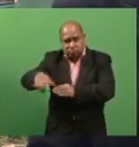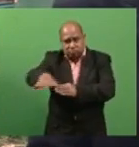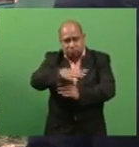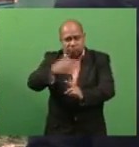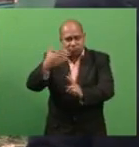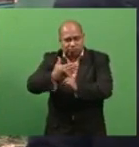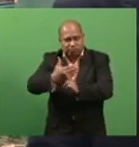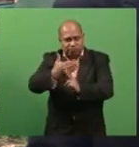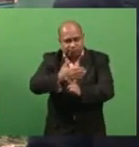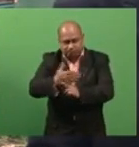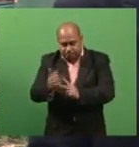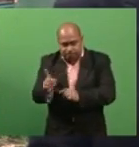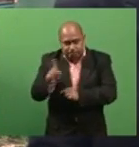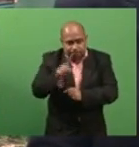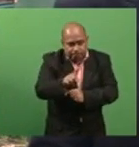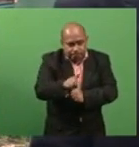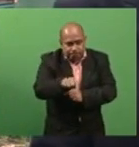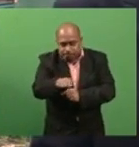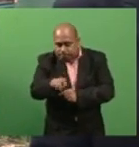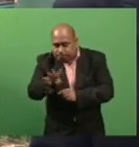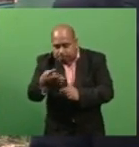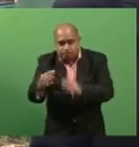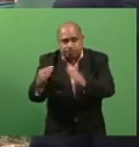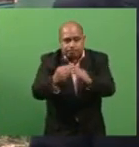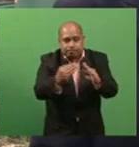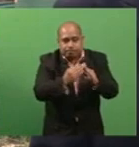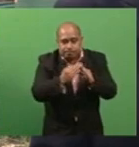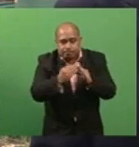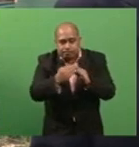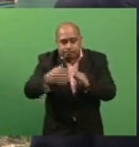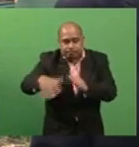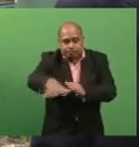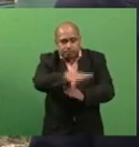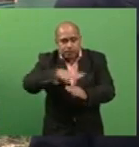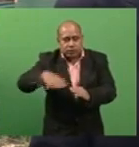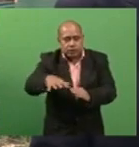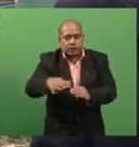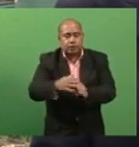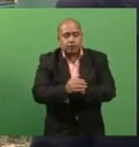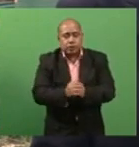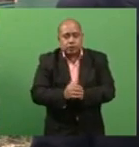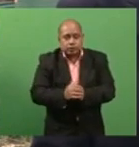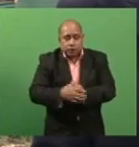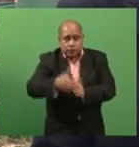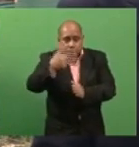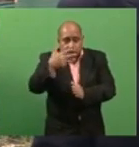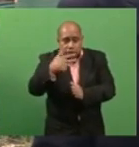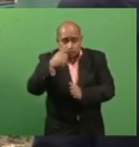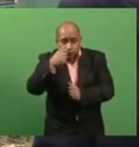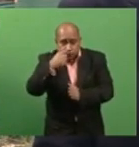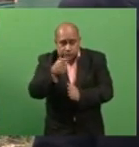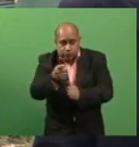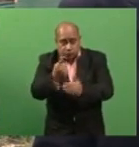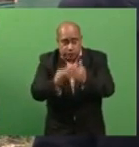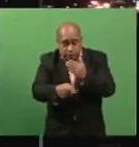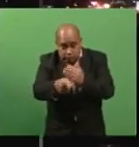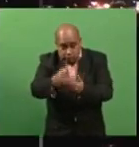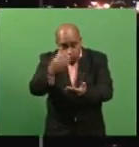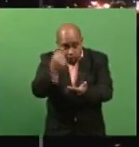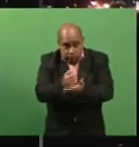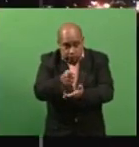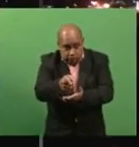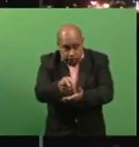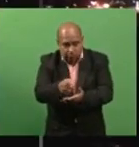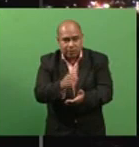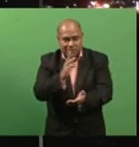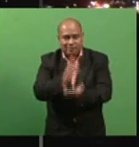this community is on lockdown ever since the 9th case was confirmed. Venina Rakotonga, FBC News. 8